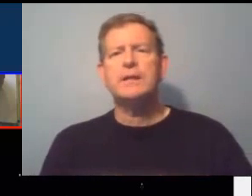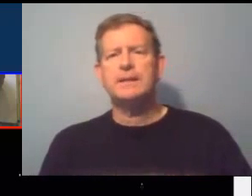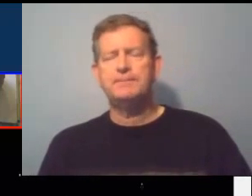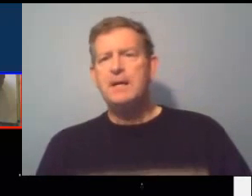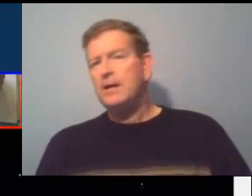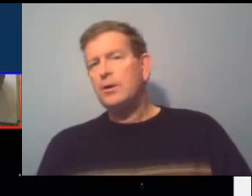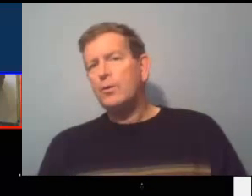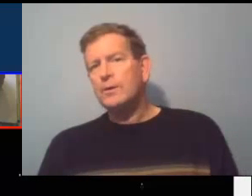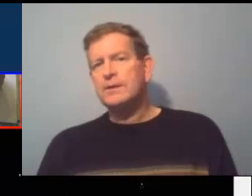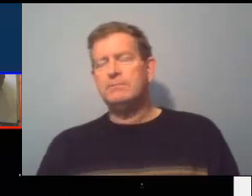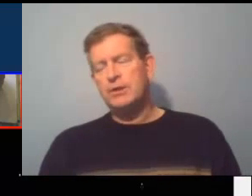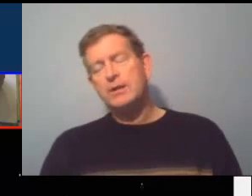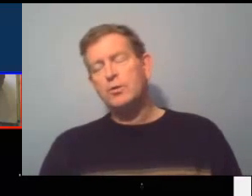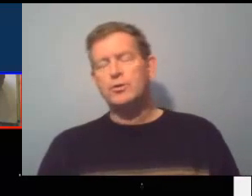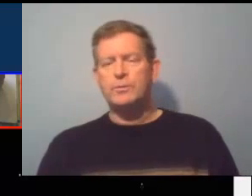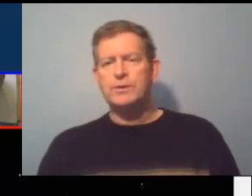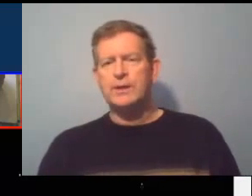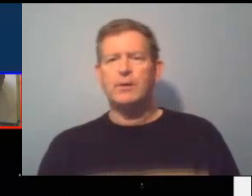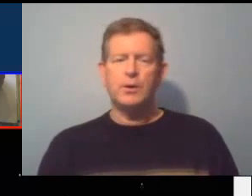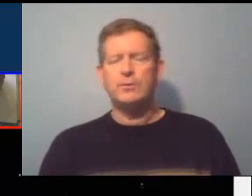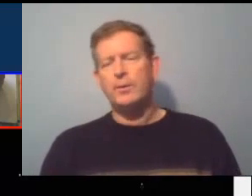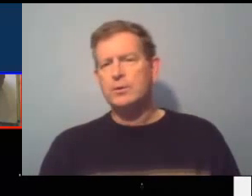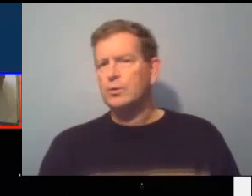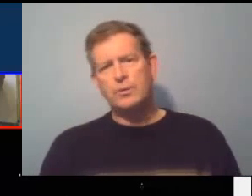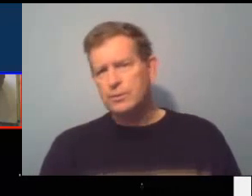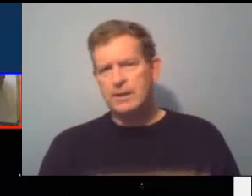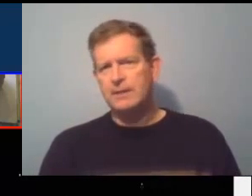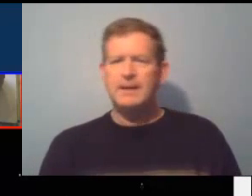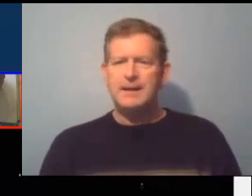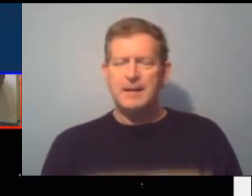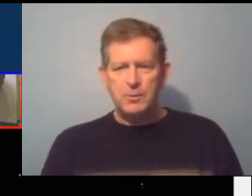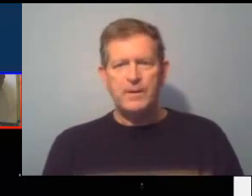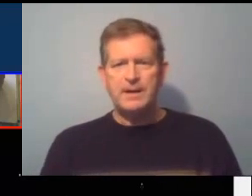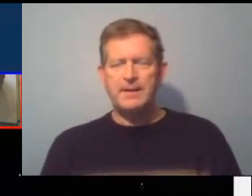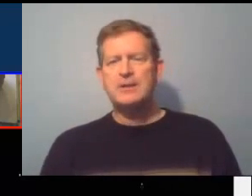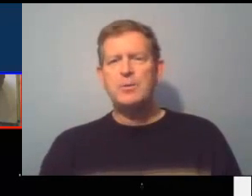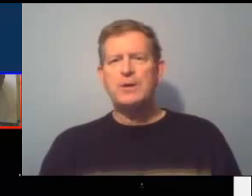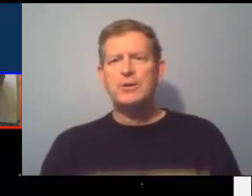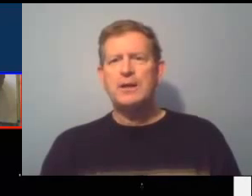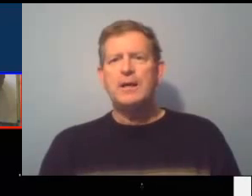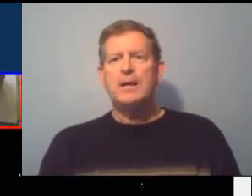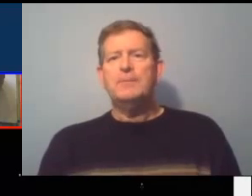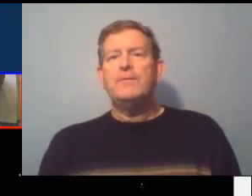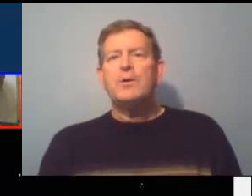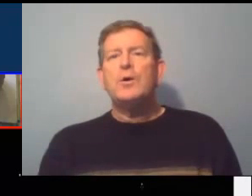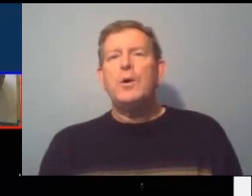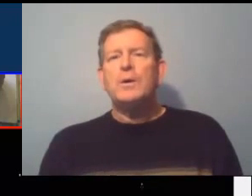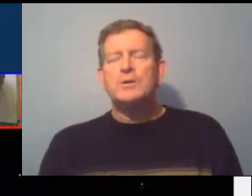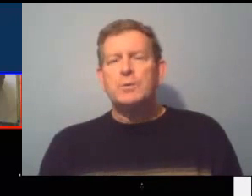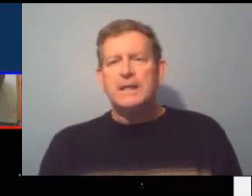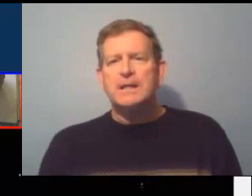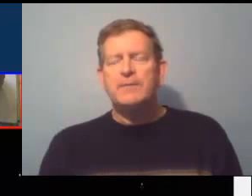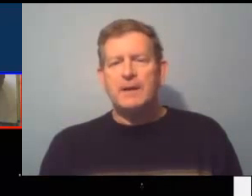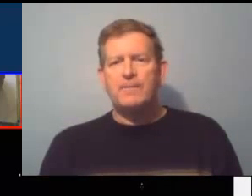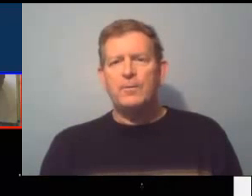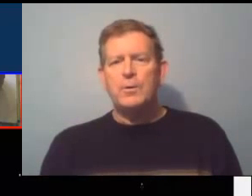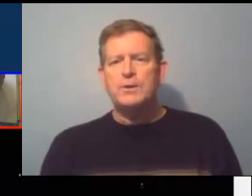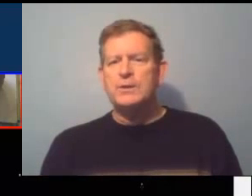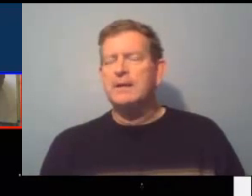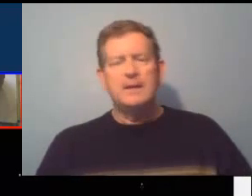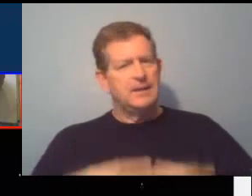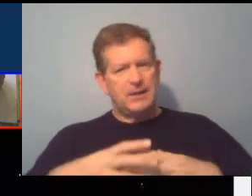escuchas música? And you could of course say, sí, escucho música, or no escucho música, and move on to the next question. But if your goal is really to